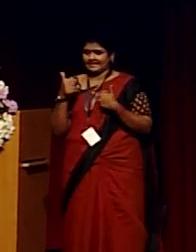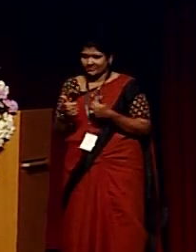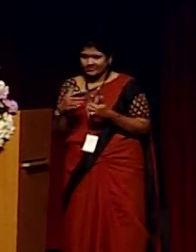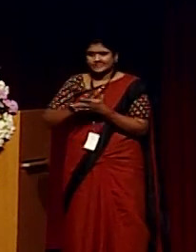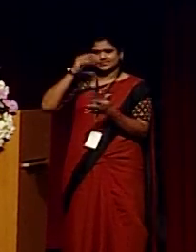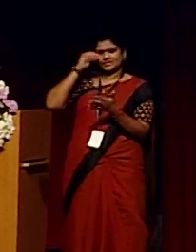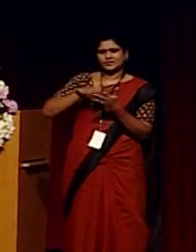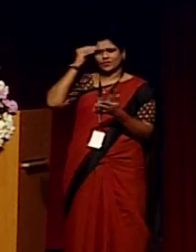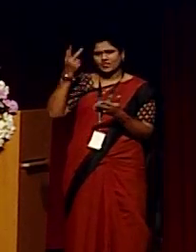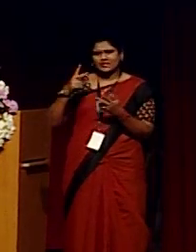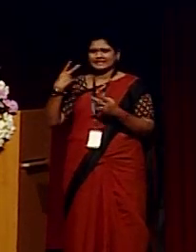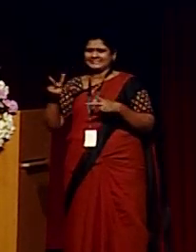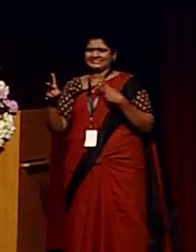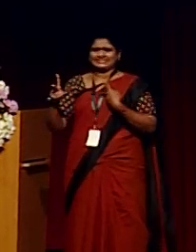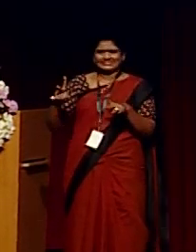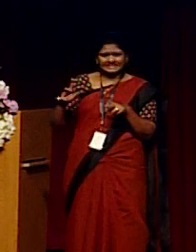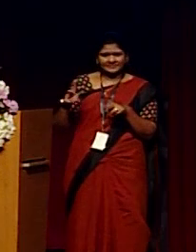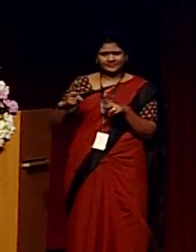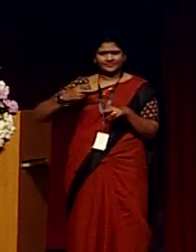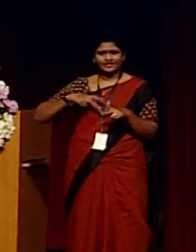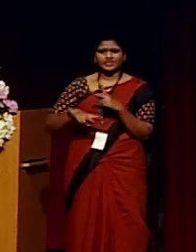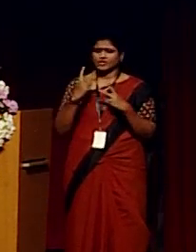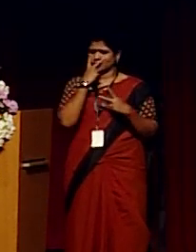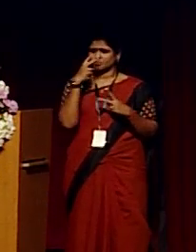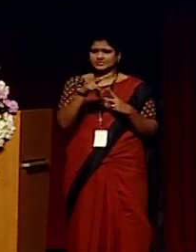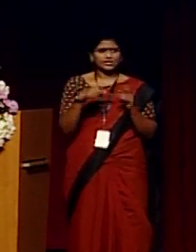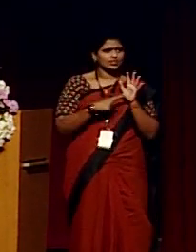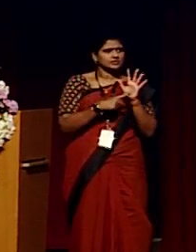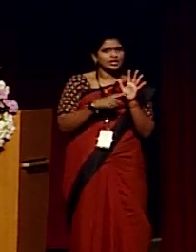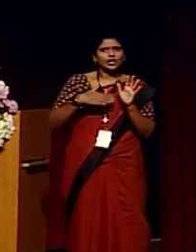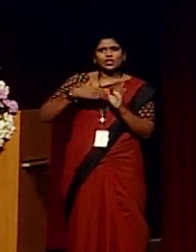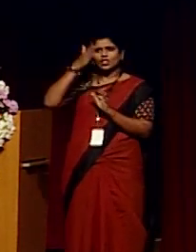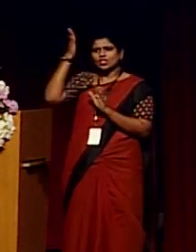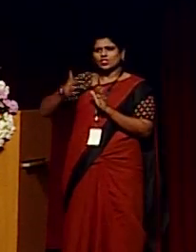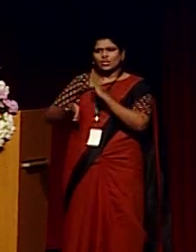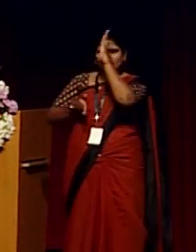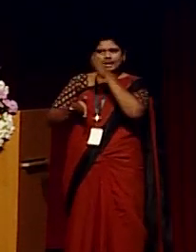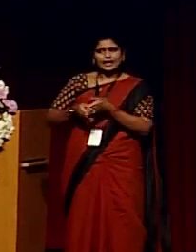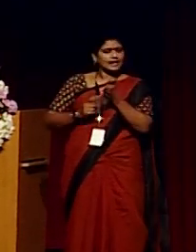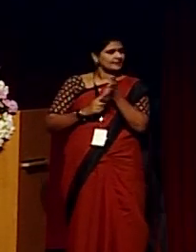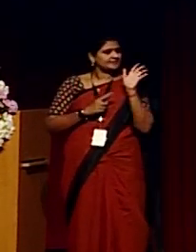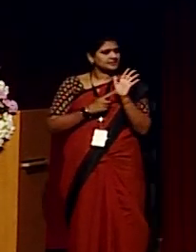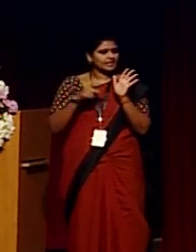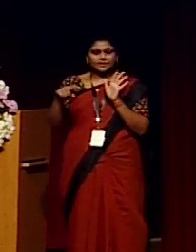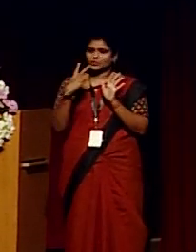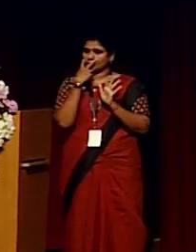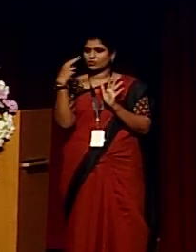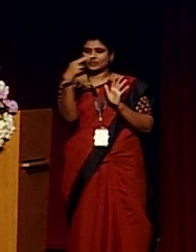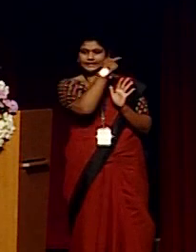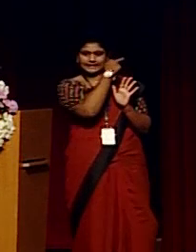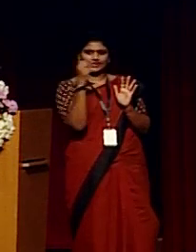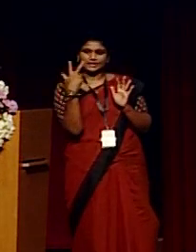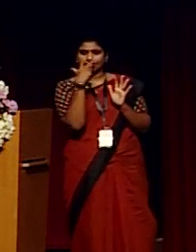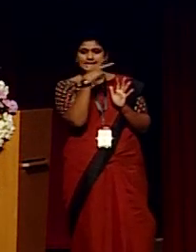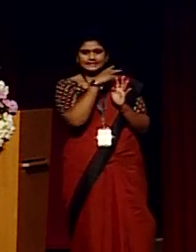screens are slightly different here. For those who can actually see the slides, on the left-hand side, you can see the highlighting much better. There's a